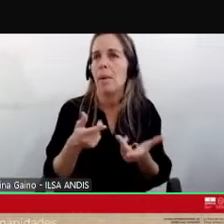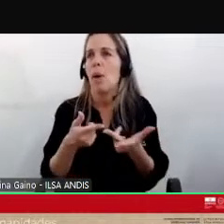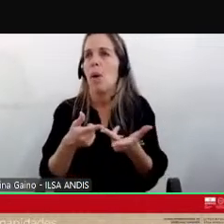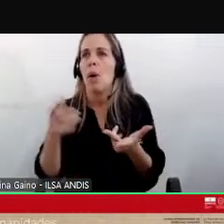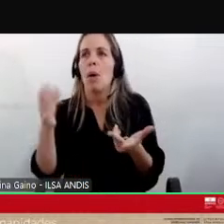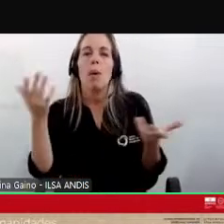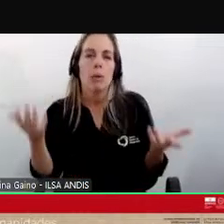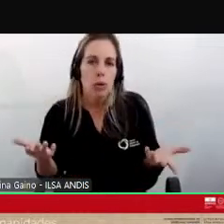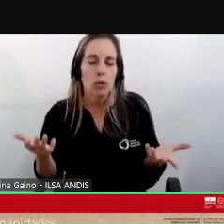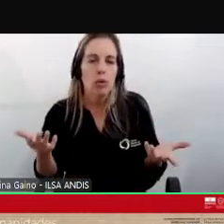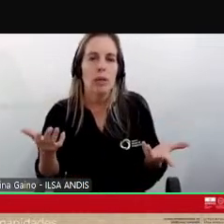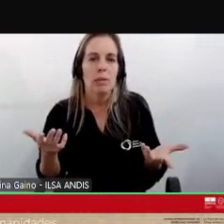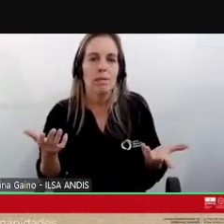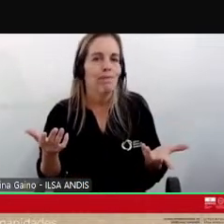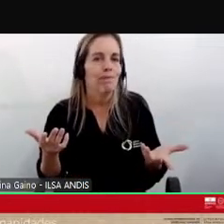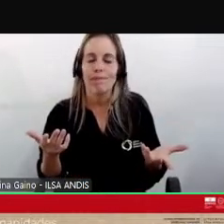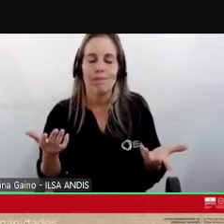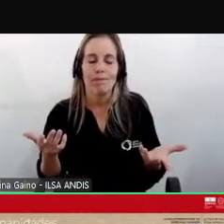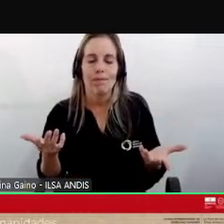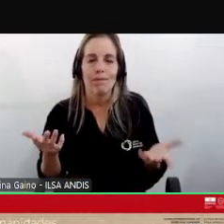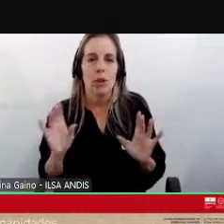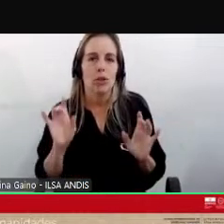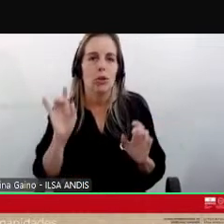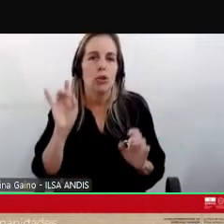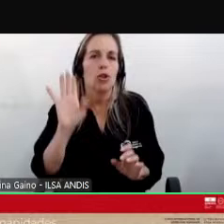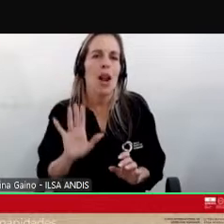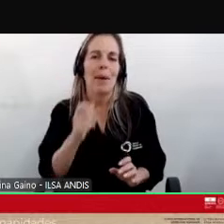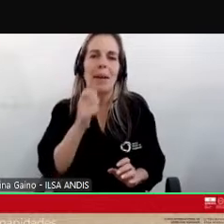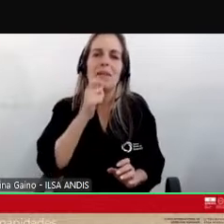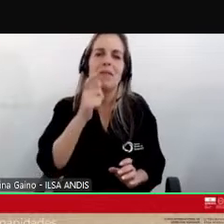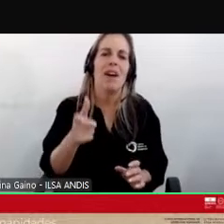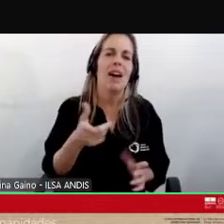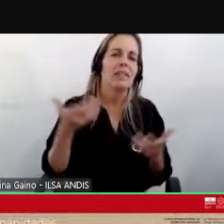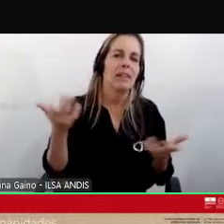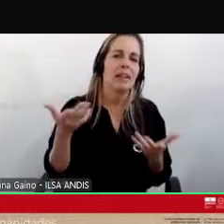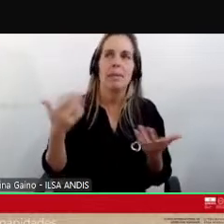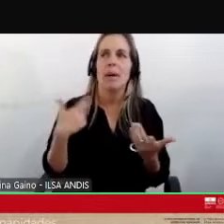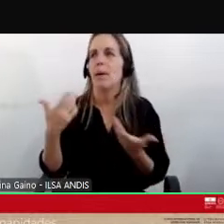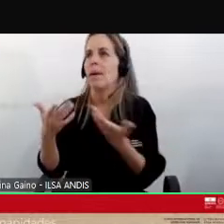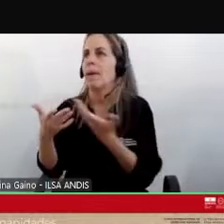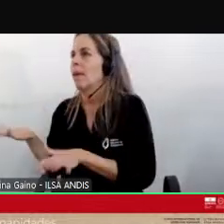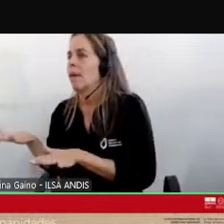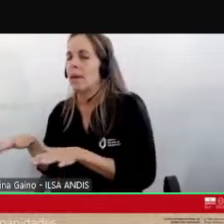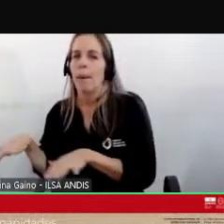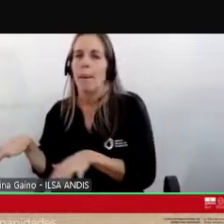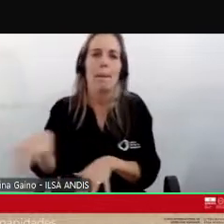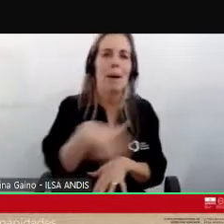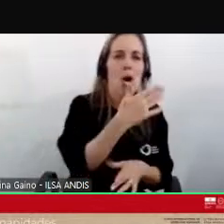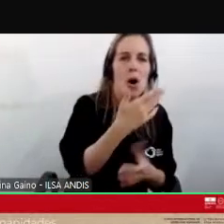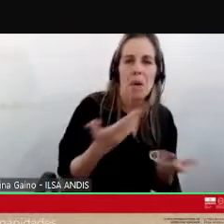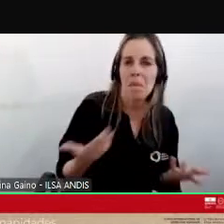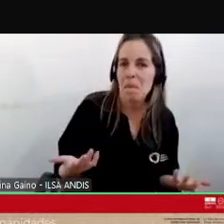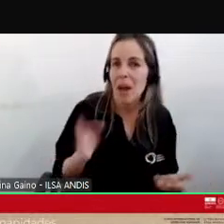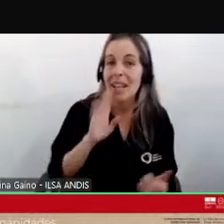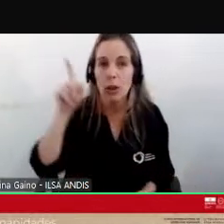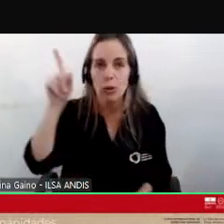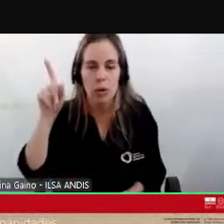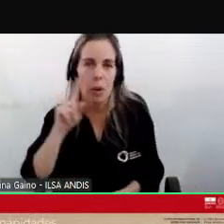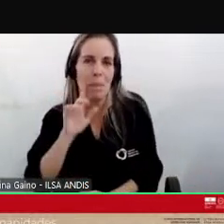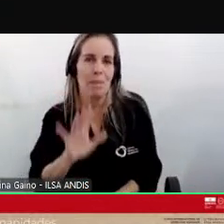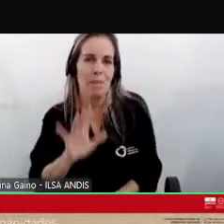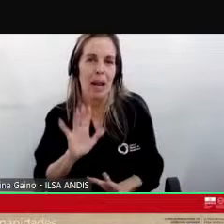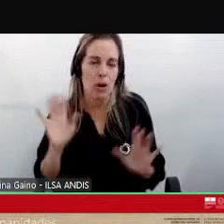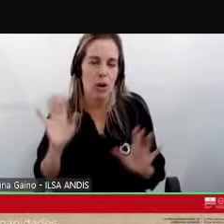into the middle of the wilderness. In the United States as well, I remember interviewing two Chilean brothers from